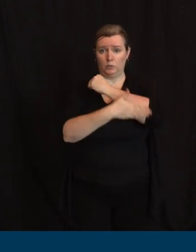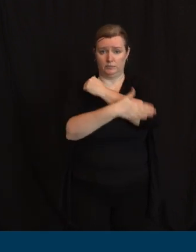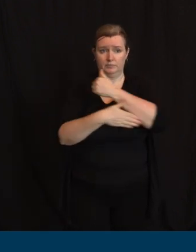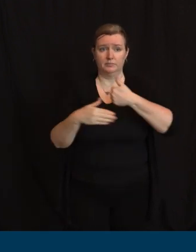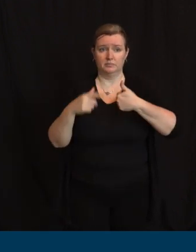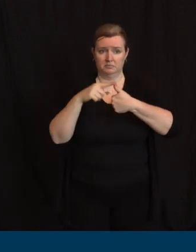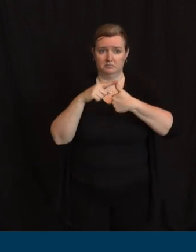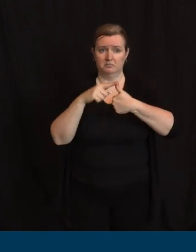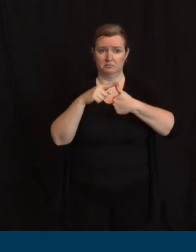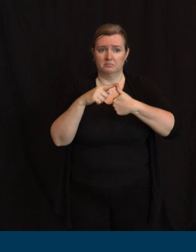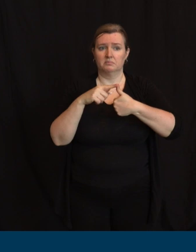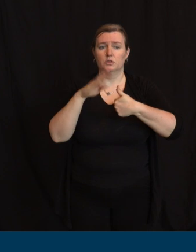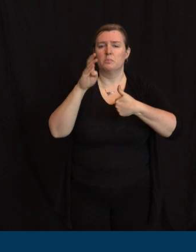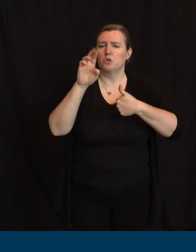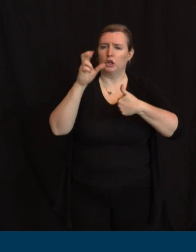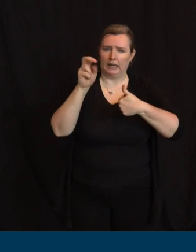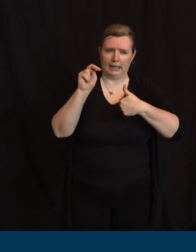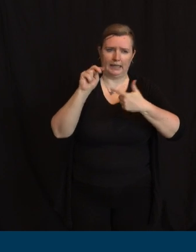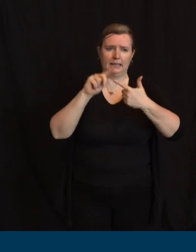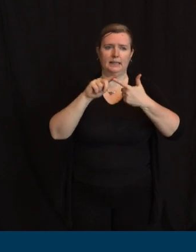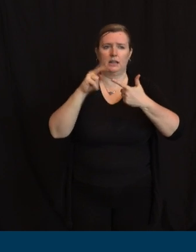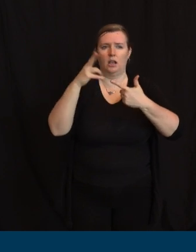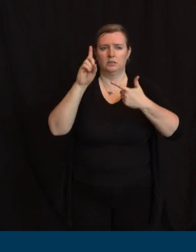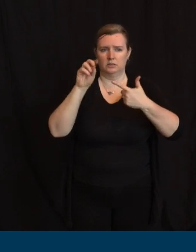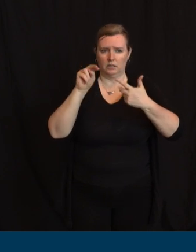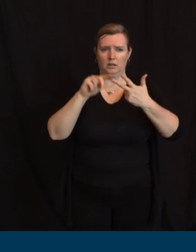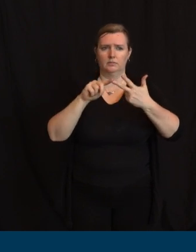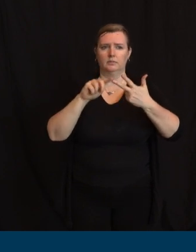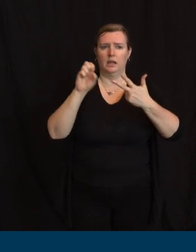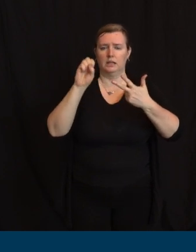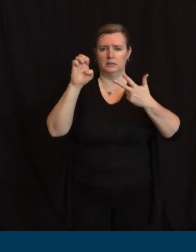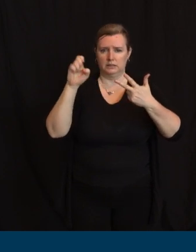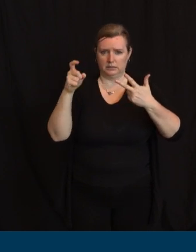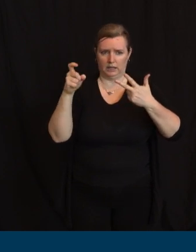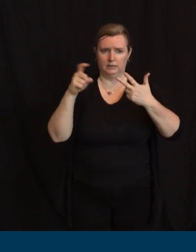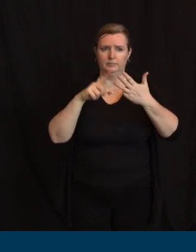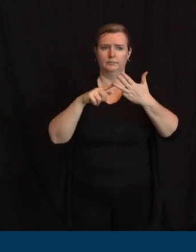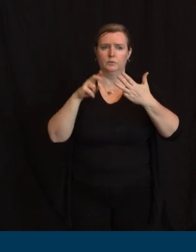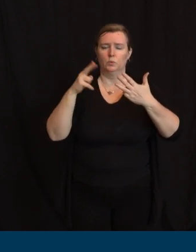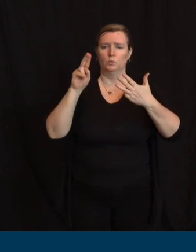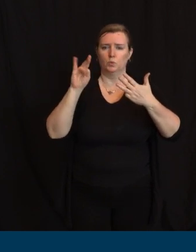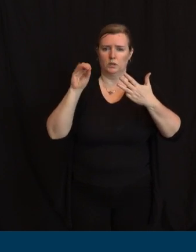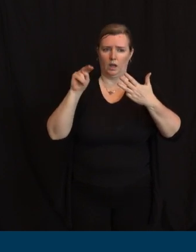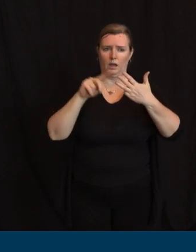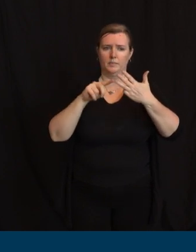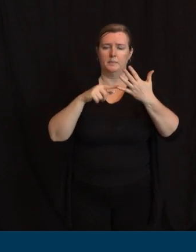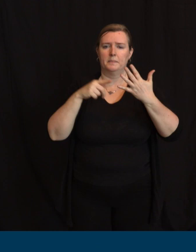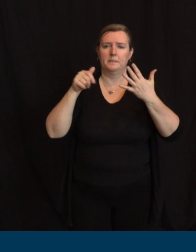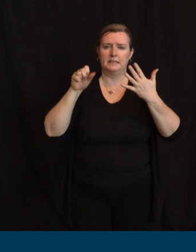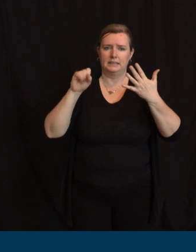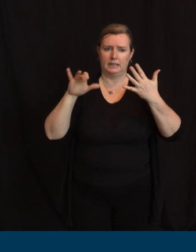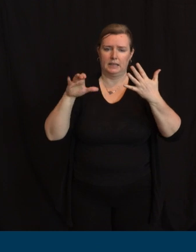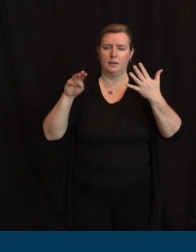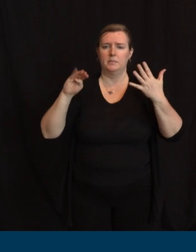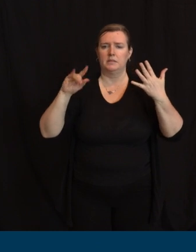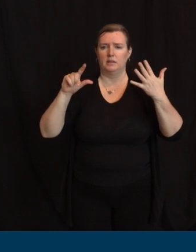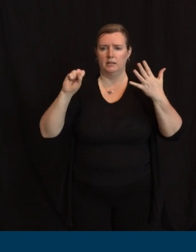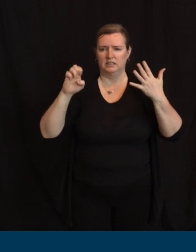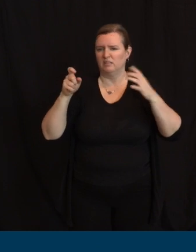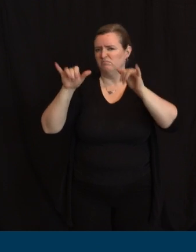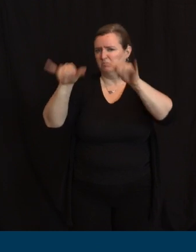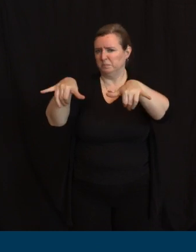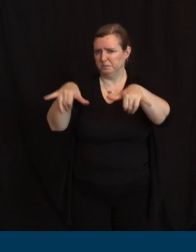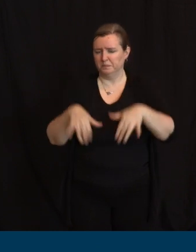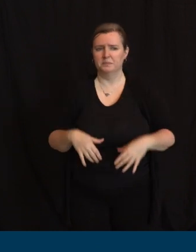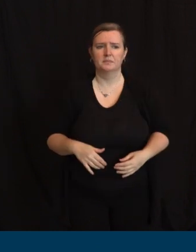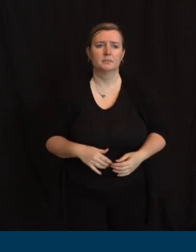Bergen, followed by Hudson, Essex, Union, Passaic, and Middlesex in terms of number of cases. Secondly, the